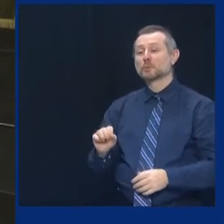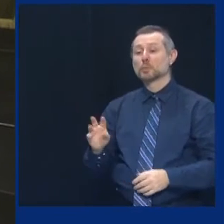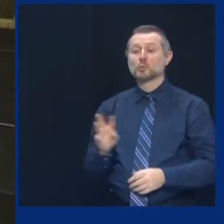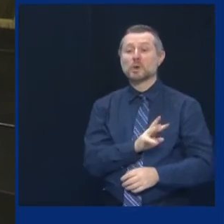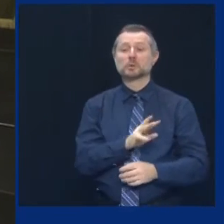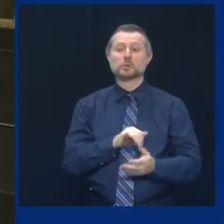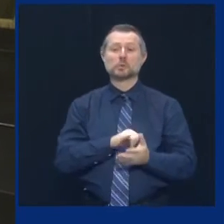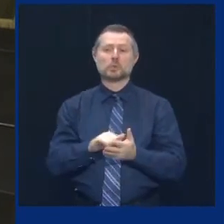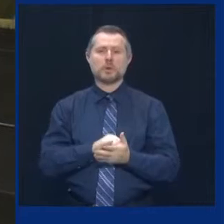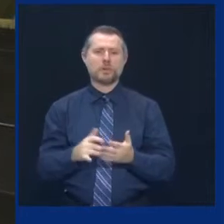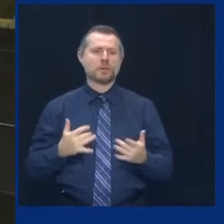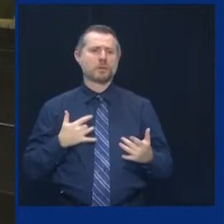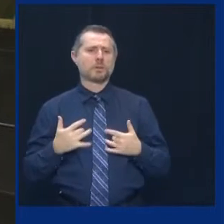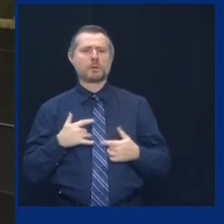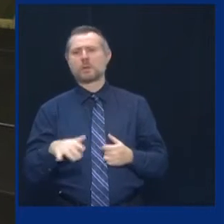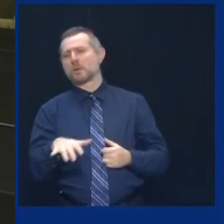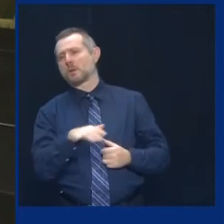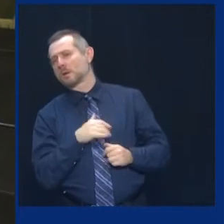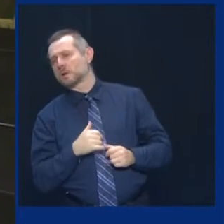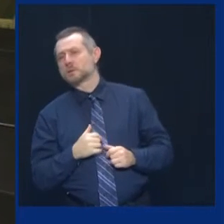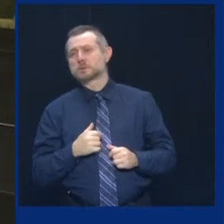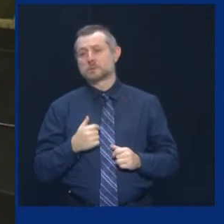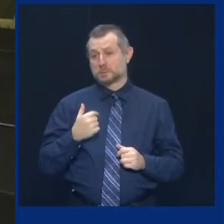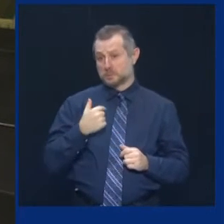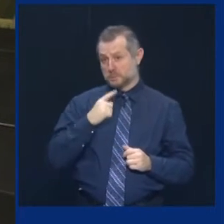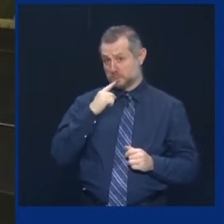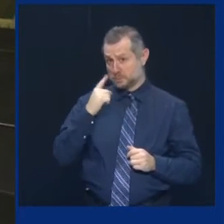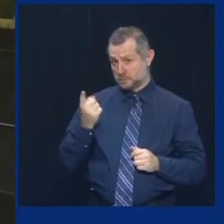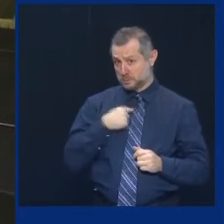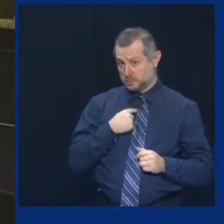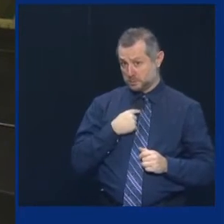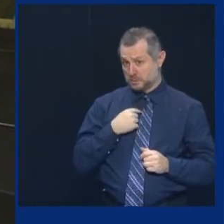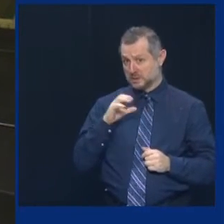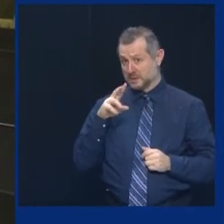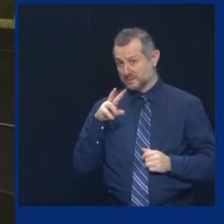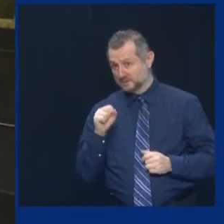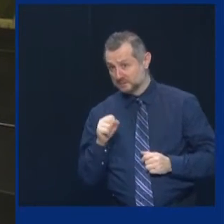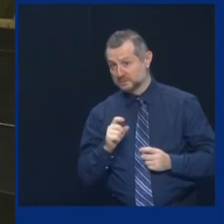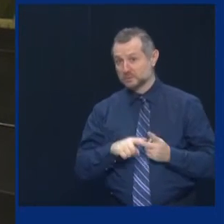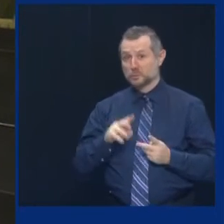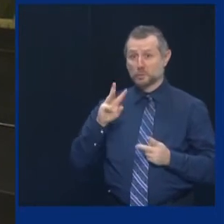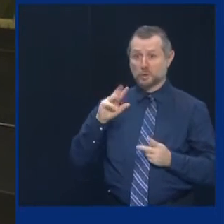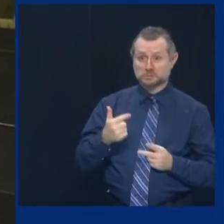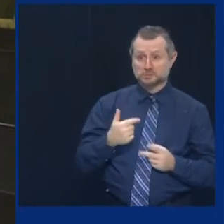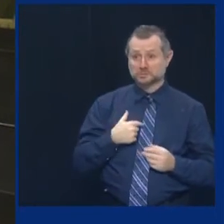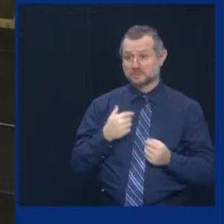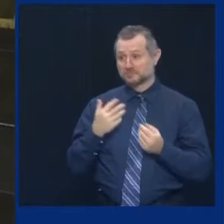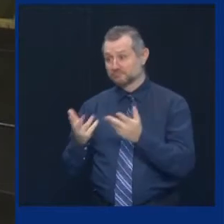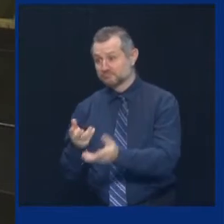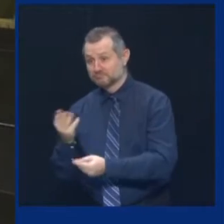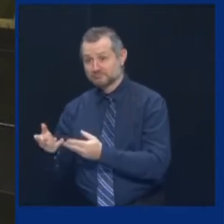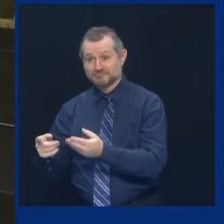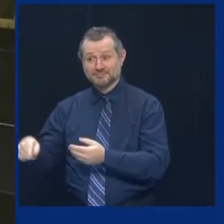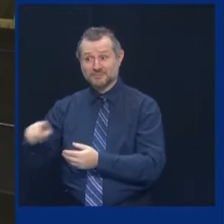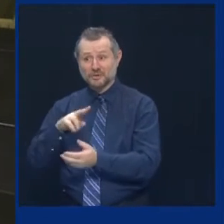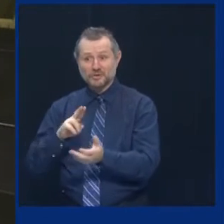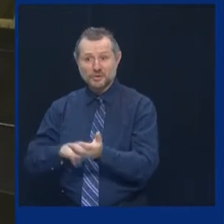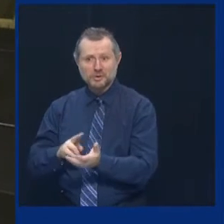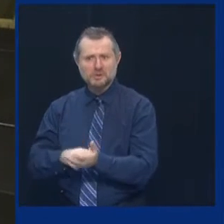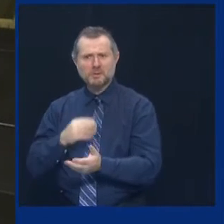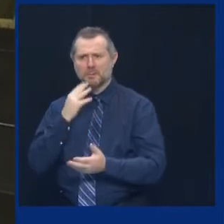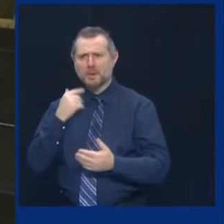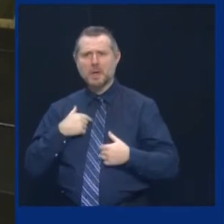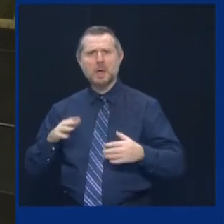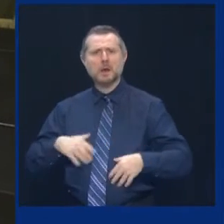sent into nursing homes this week to vaccinate those in congregate care facilities, but that they themselves would not be vaccinated. Are they included in the